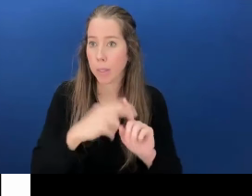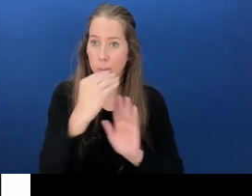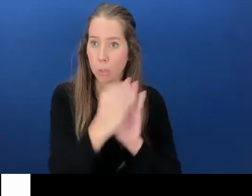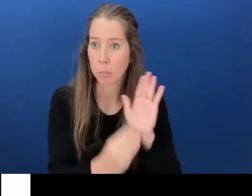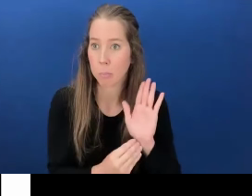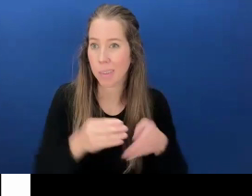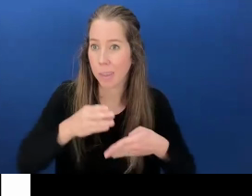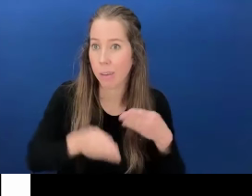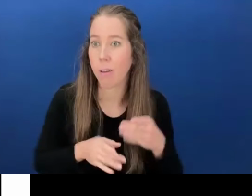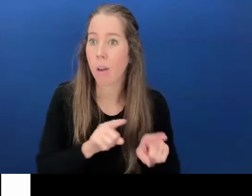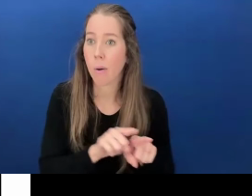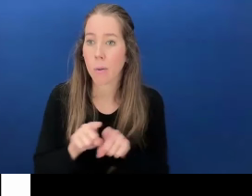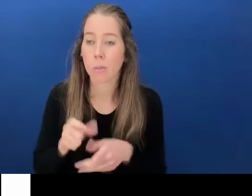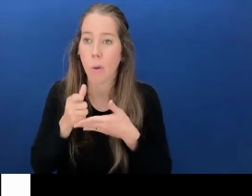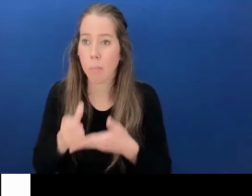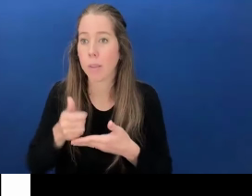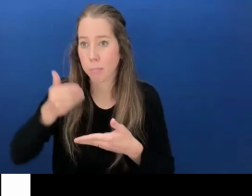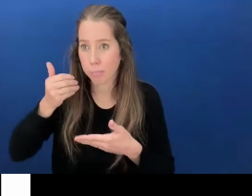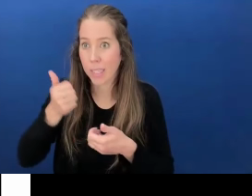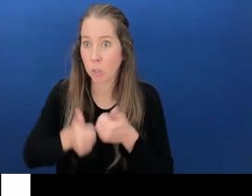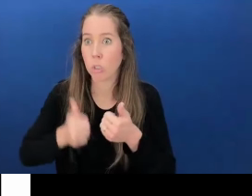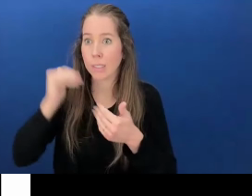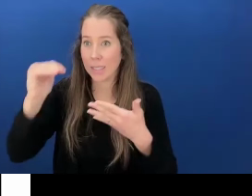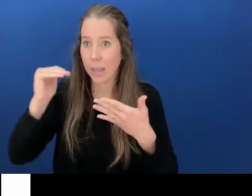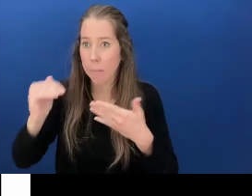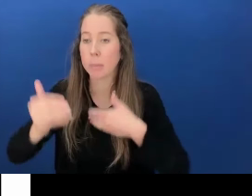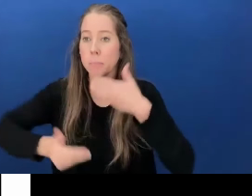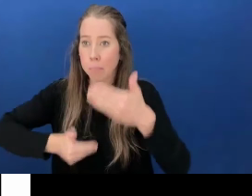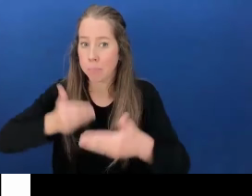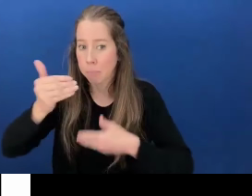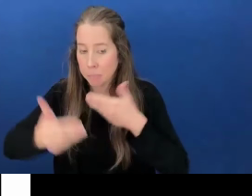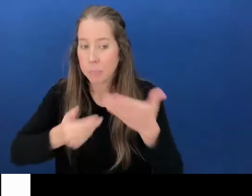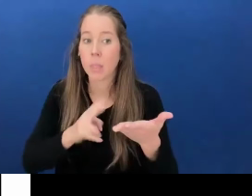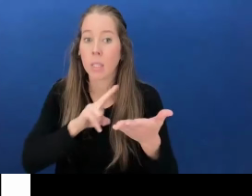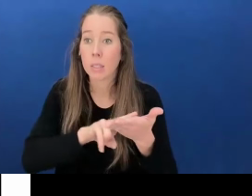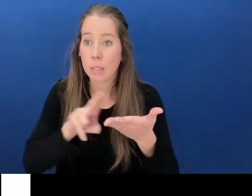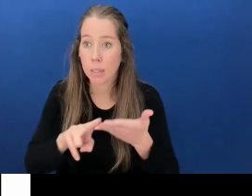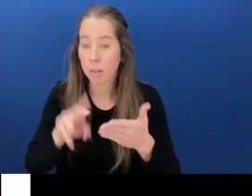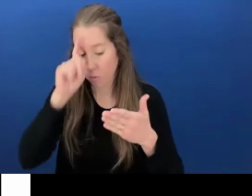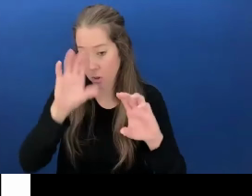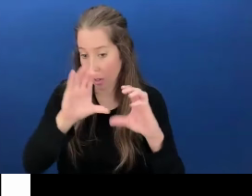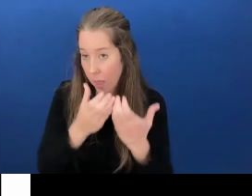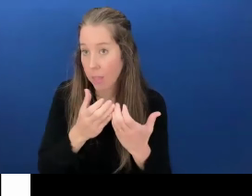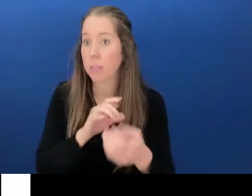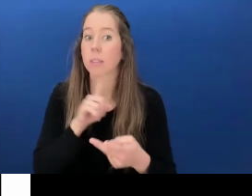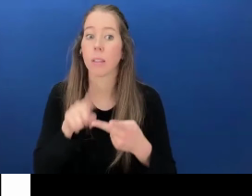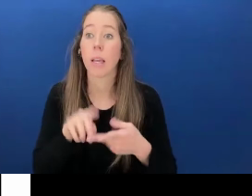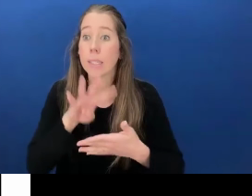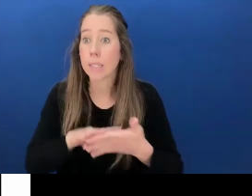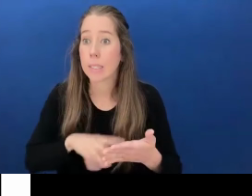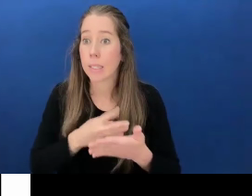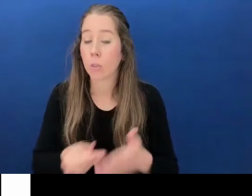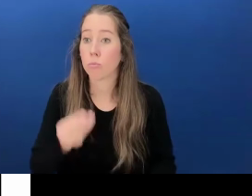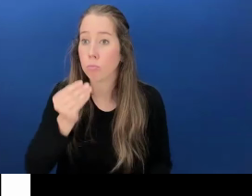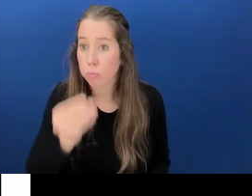but also helping them step by step with enrolling them into classes, giving them their schedules, giving them guidance on where the classroom's held,